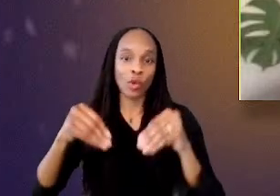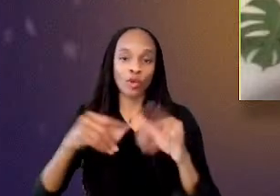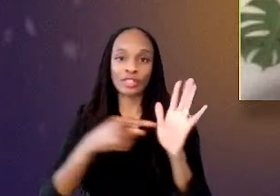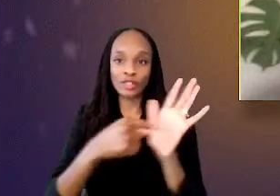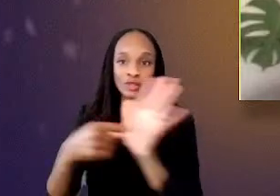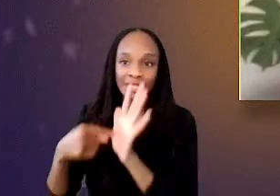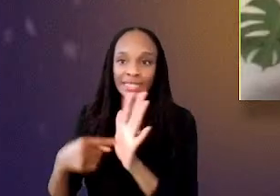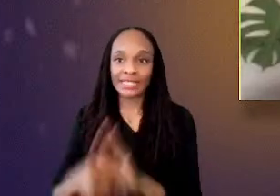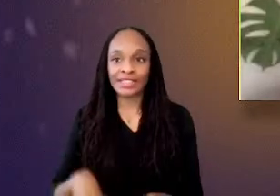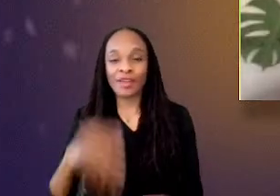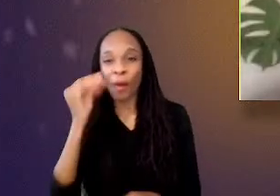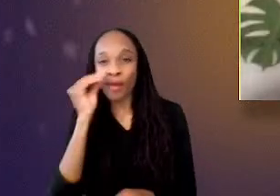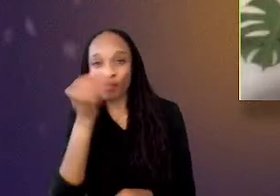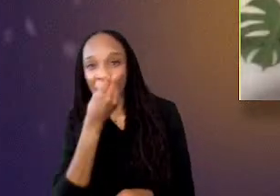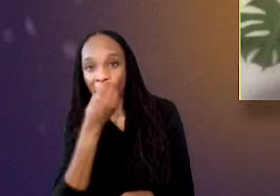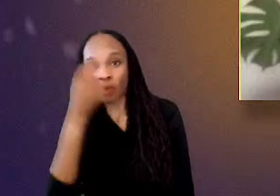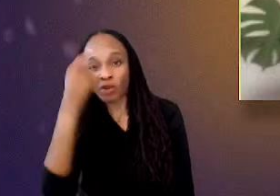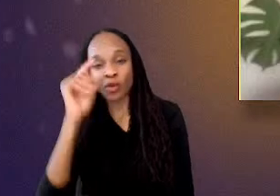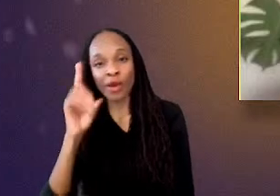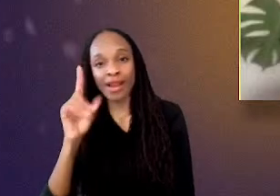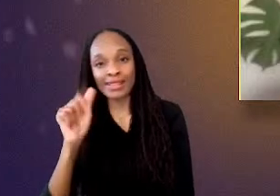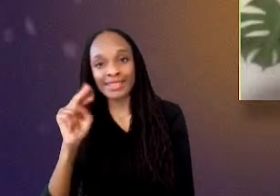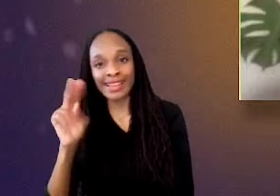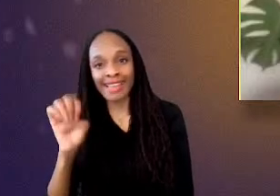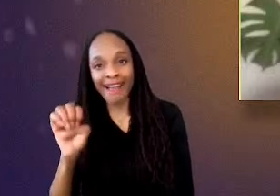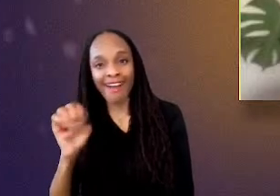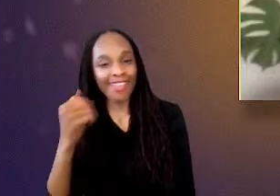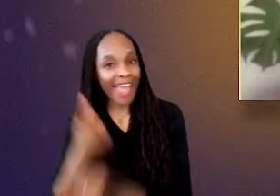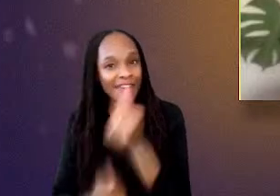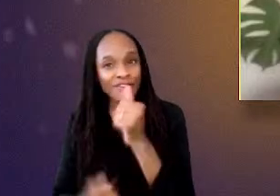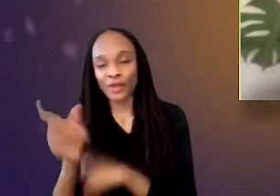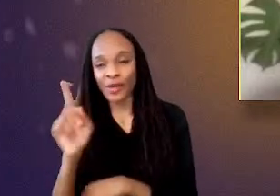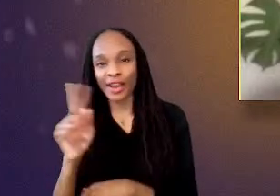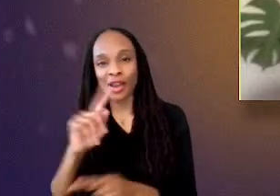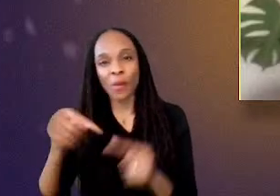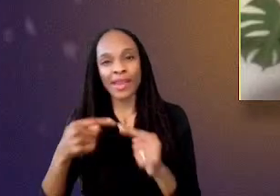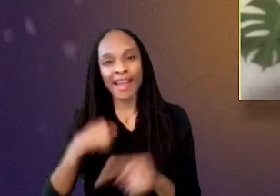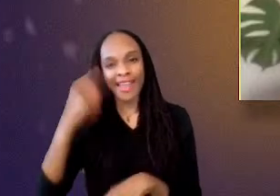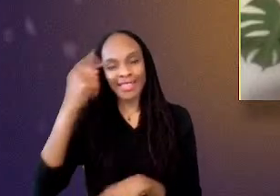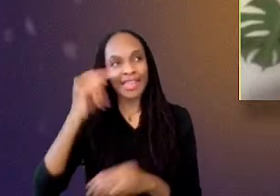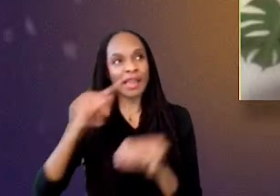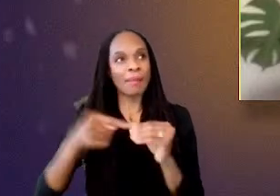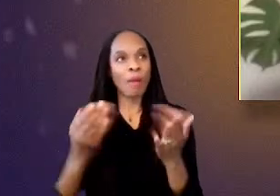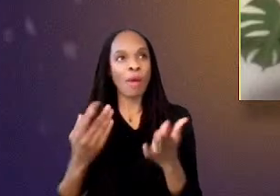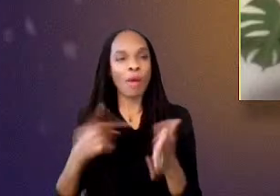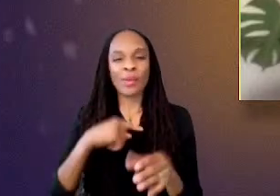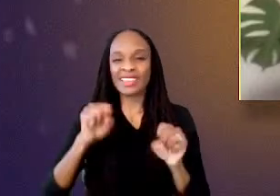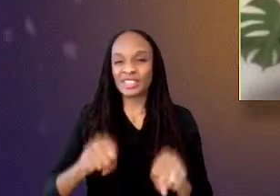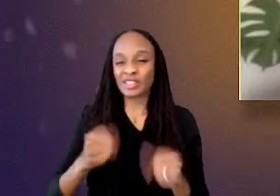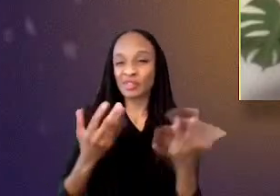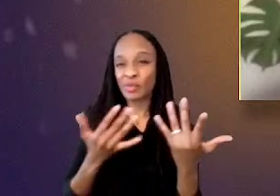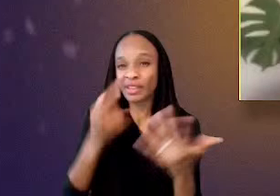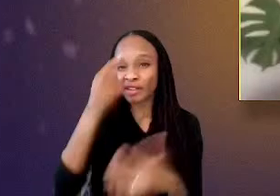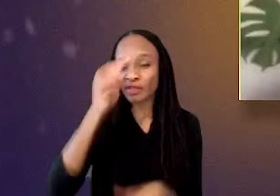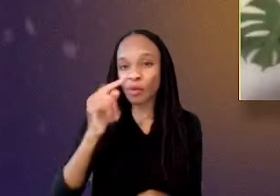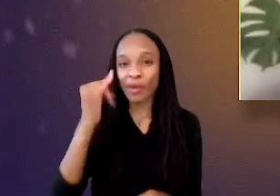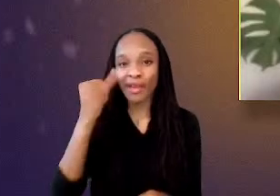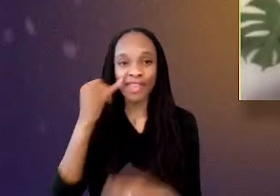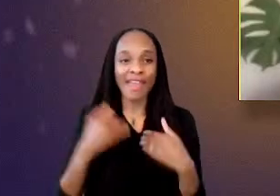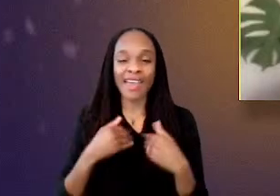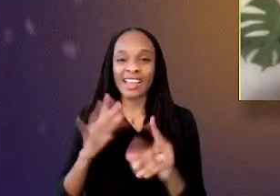know, flowers for Danielle everywhere. And when I think about what we could have held out for, I guess, theoretically, if there was a